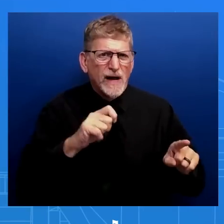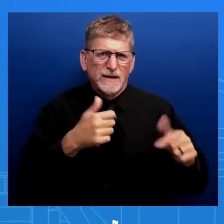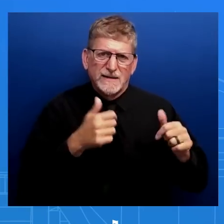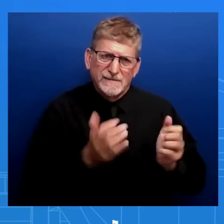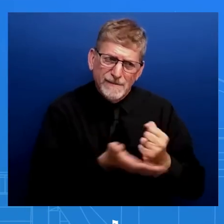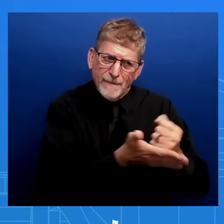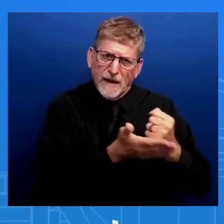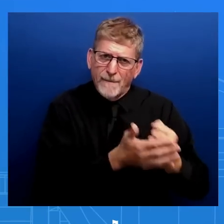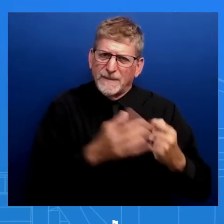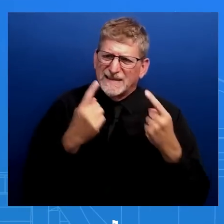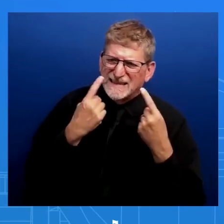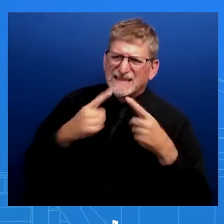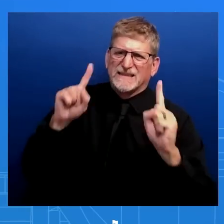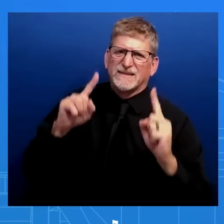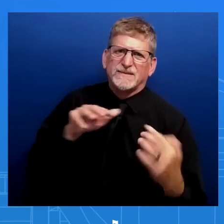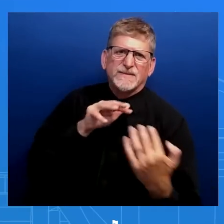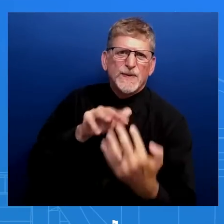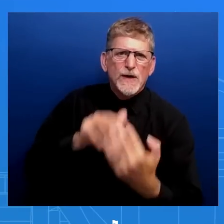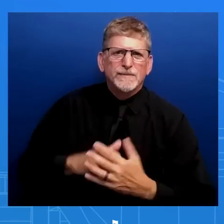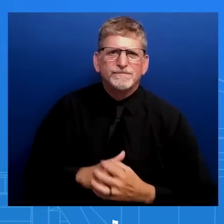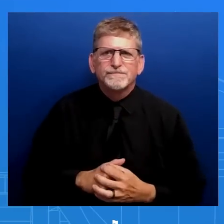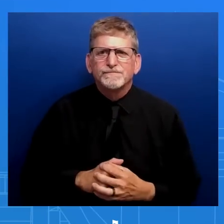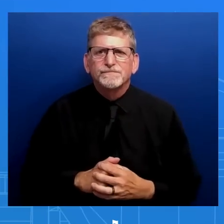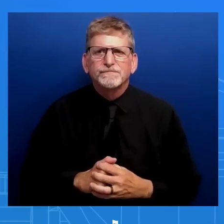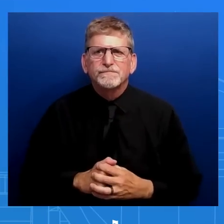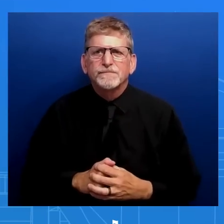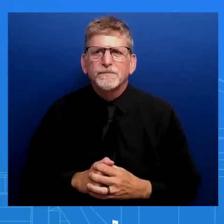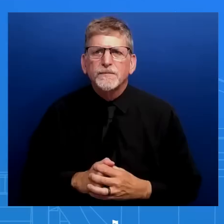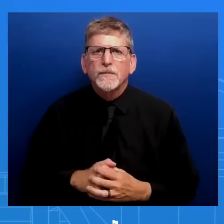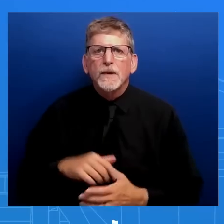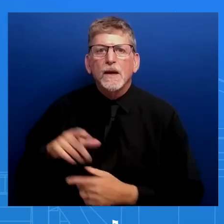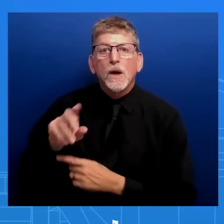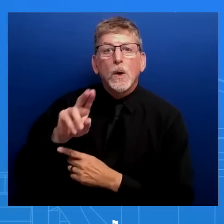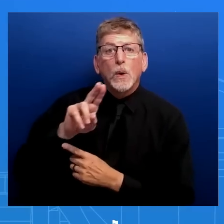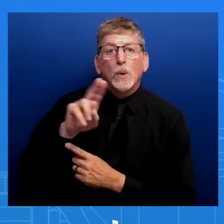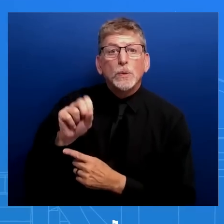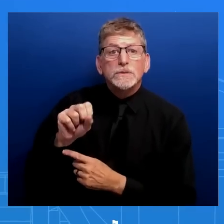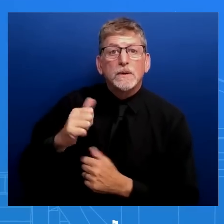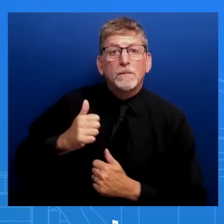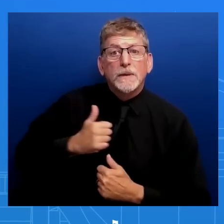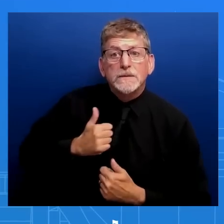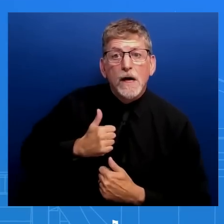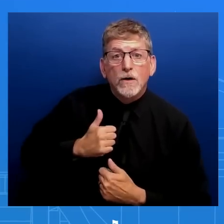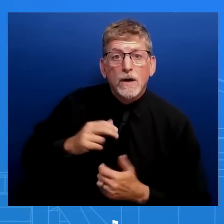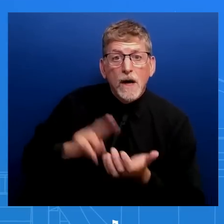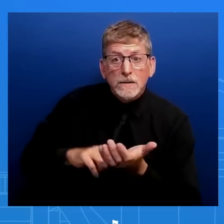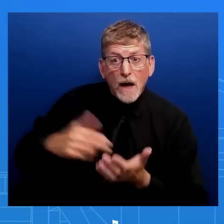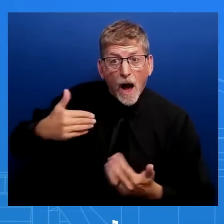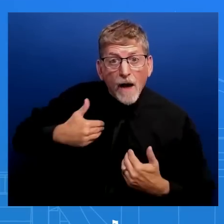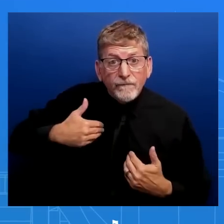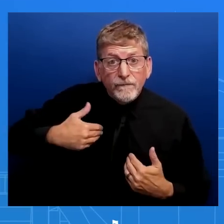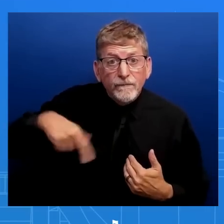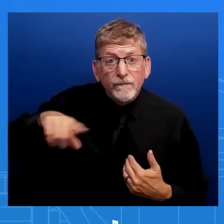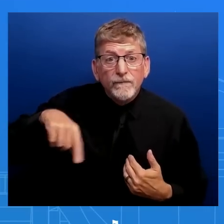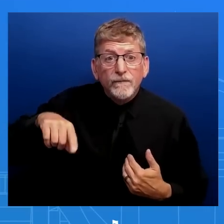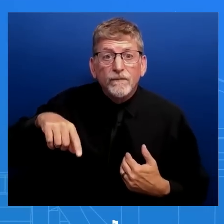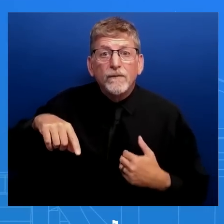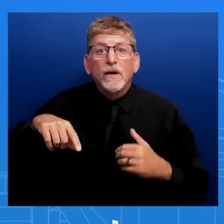U.S.-Russia military contacts over this? All I can tell you is that we, through various diplomatic channels,